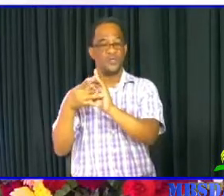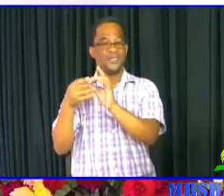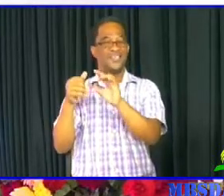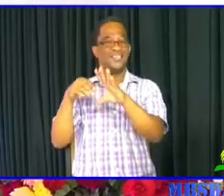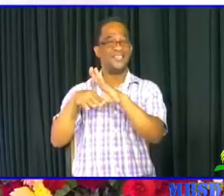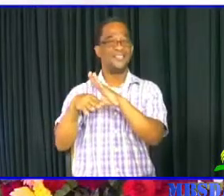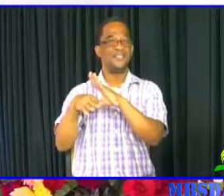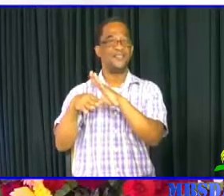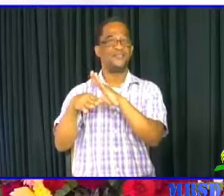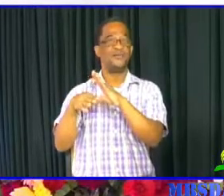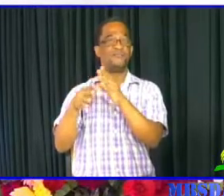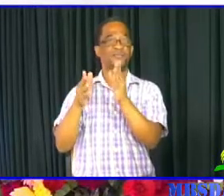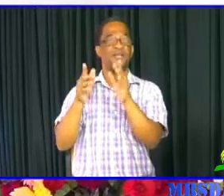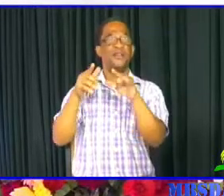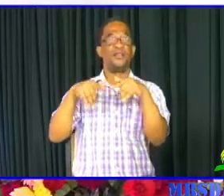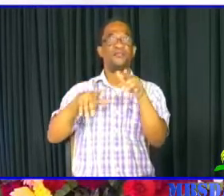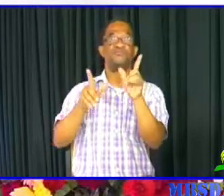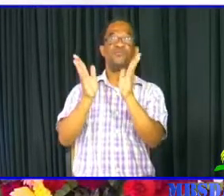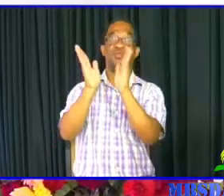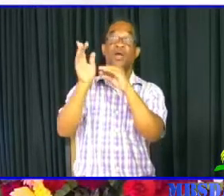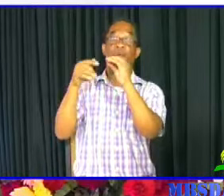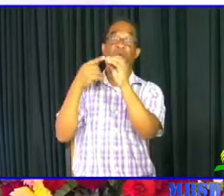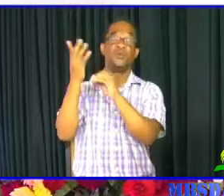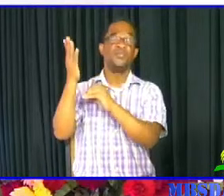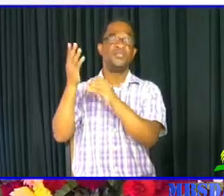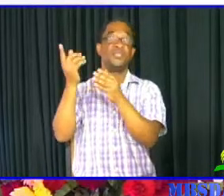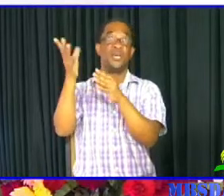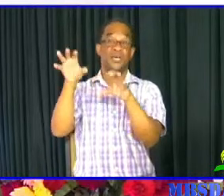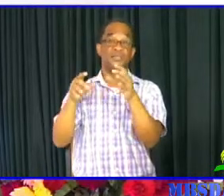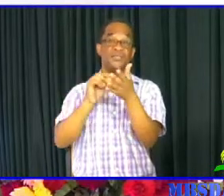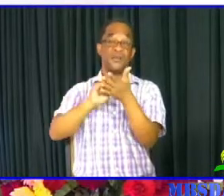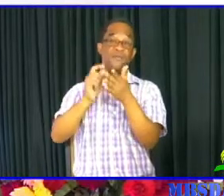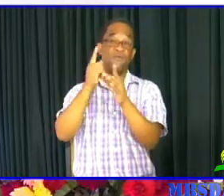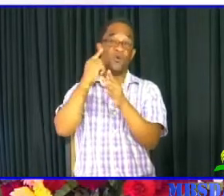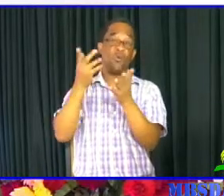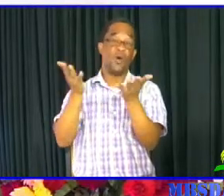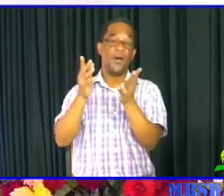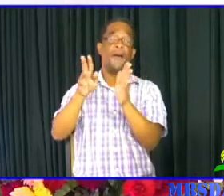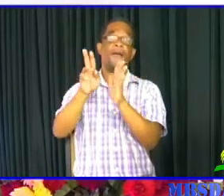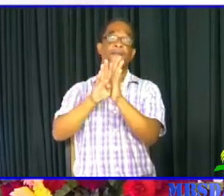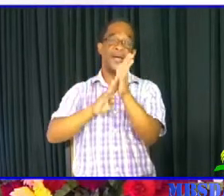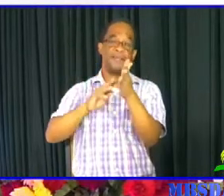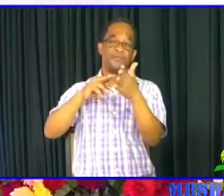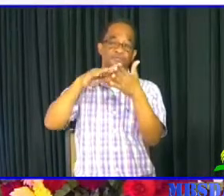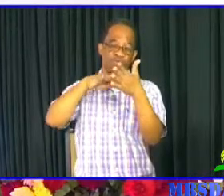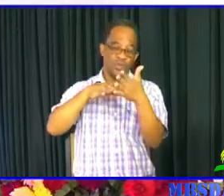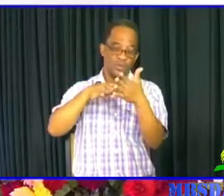the Let's Talk About Him. Remember, you can sign up for Bible lessons at